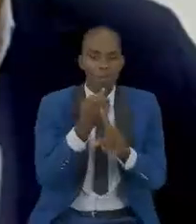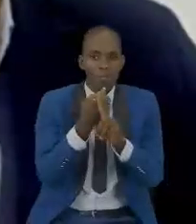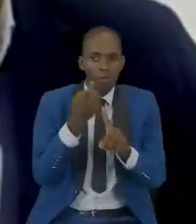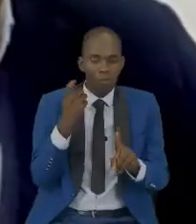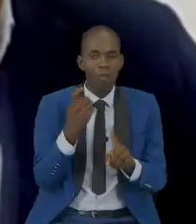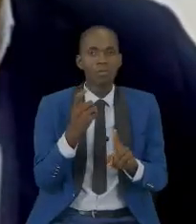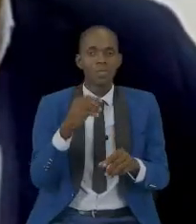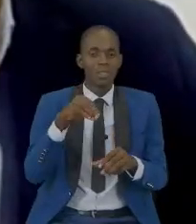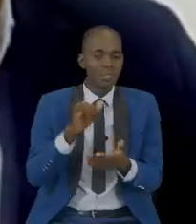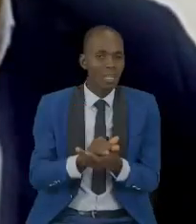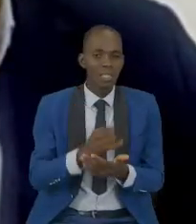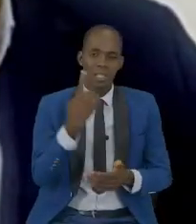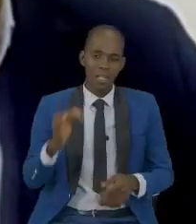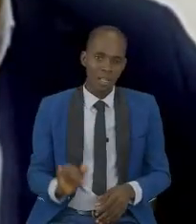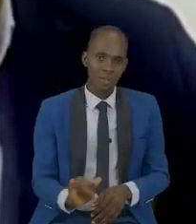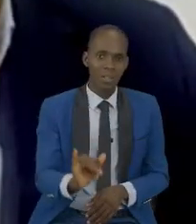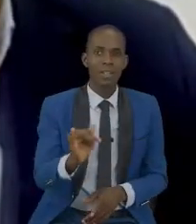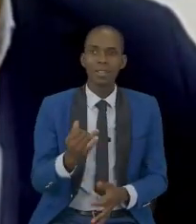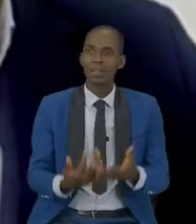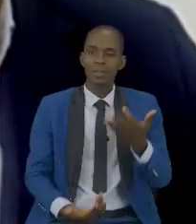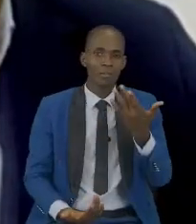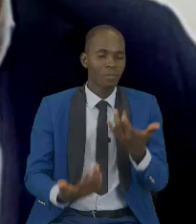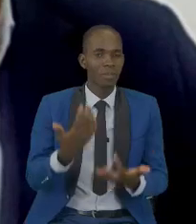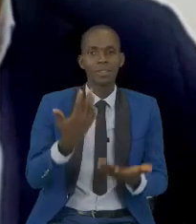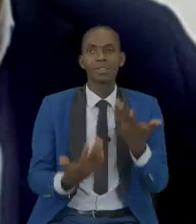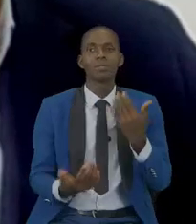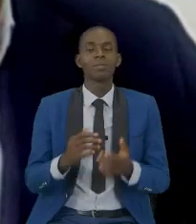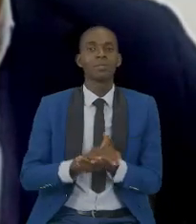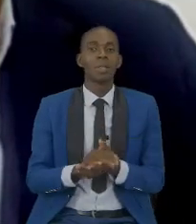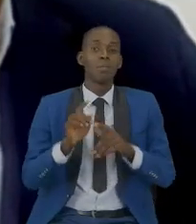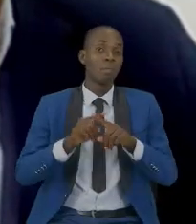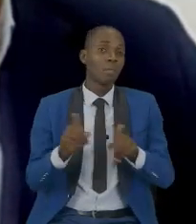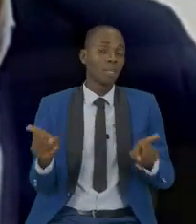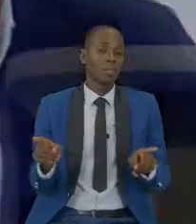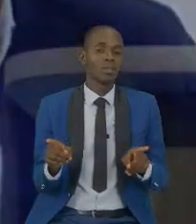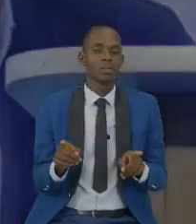the everlasting eternal furnace but